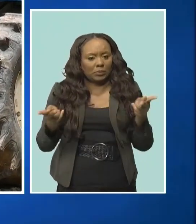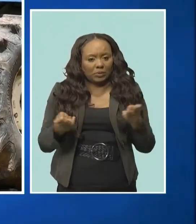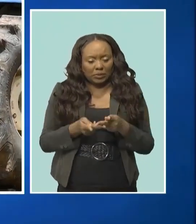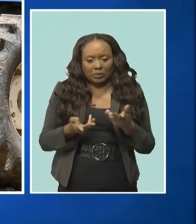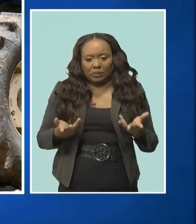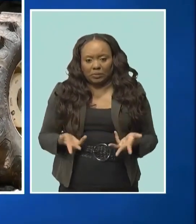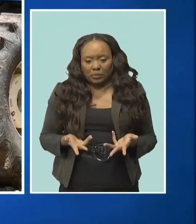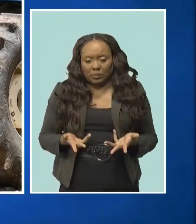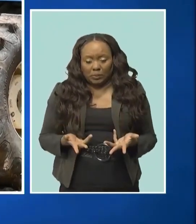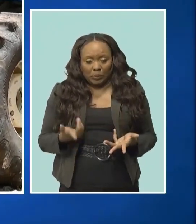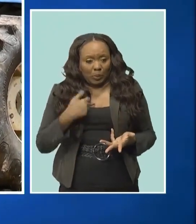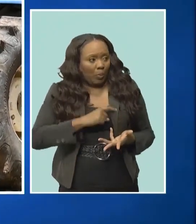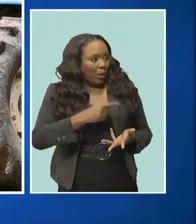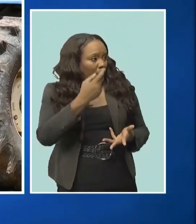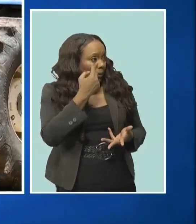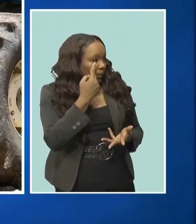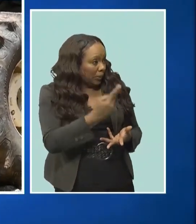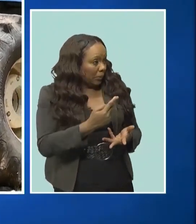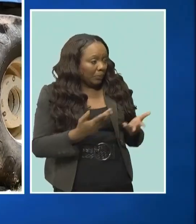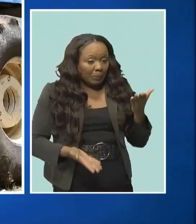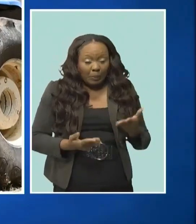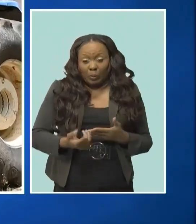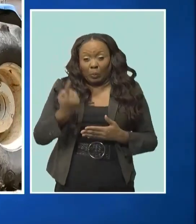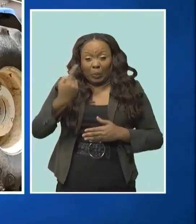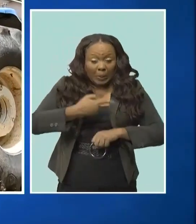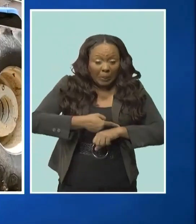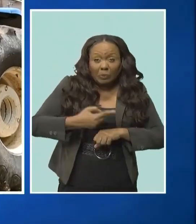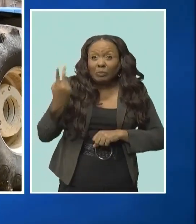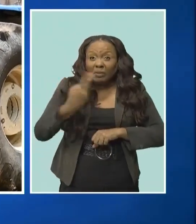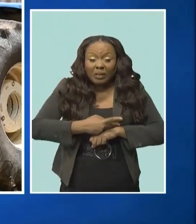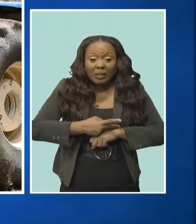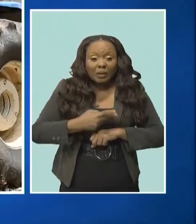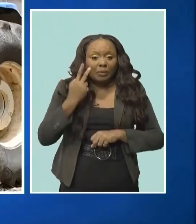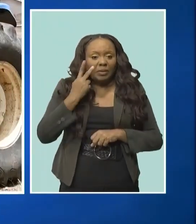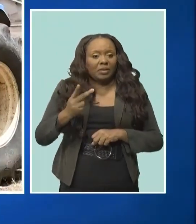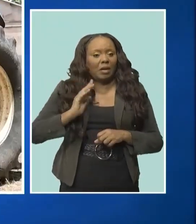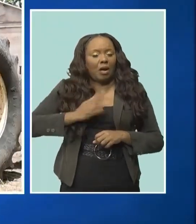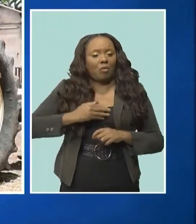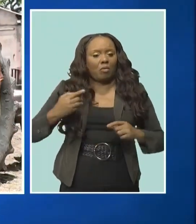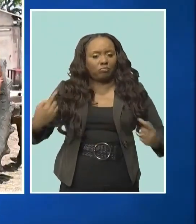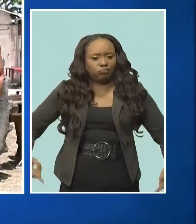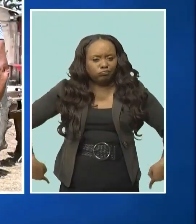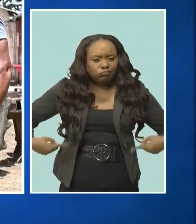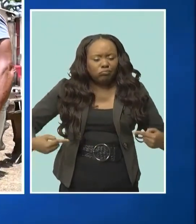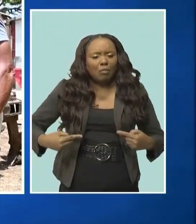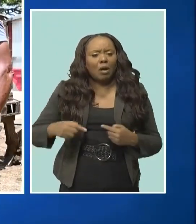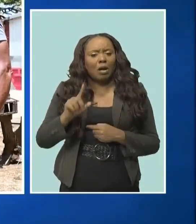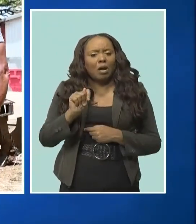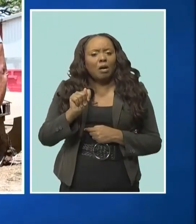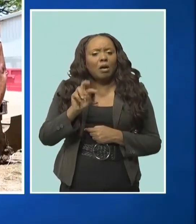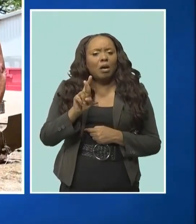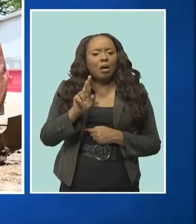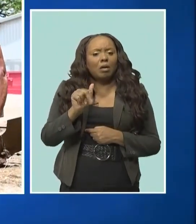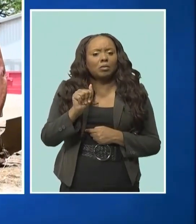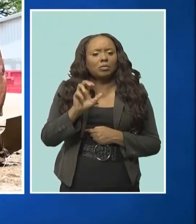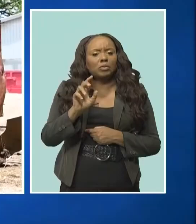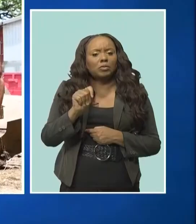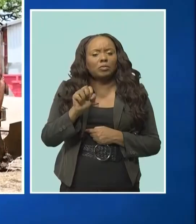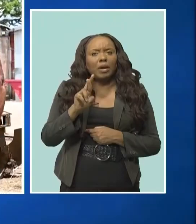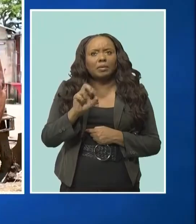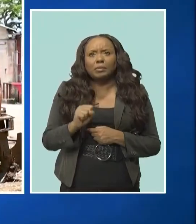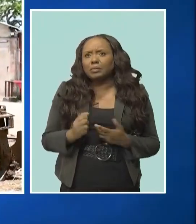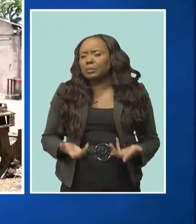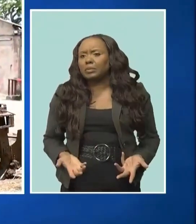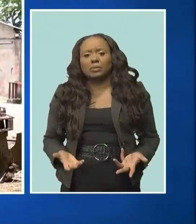1 or 2 occasions where we came and found our tractors completely depleted